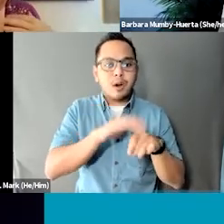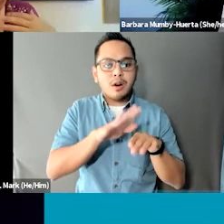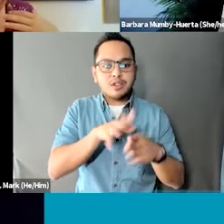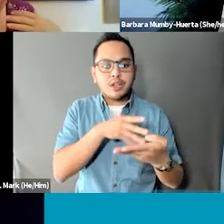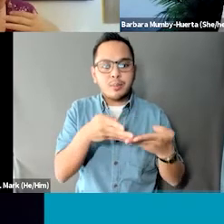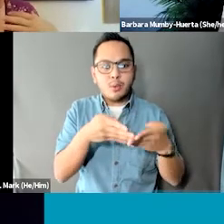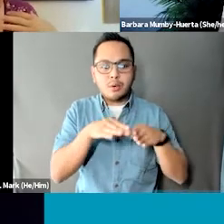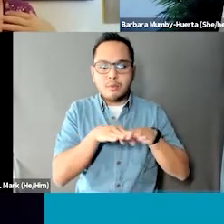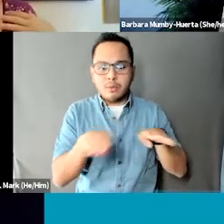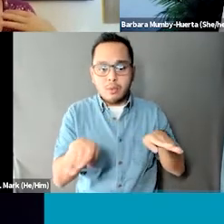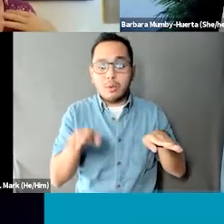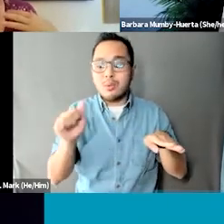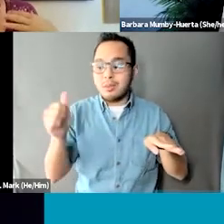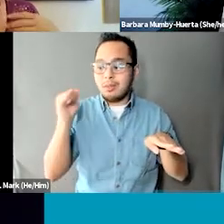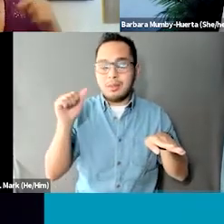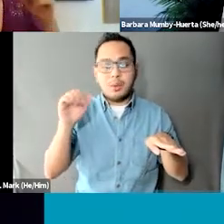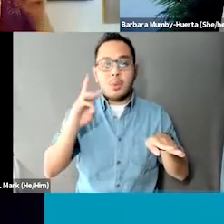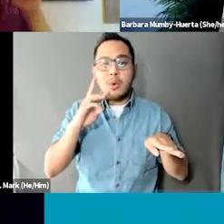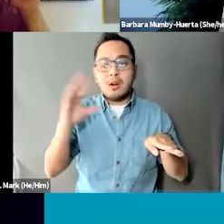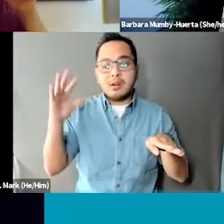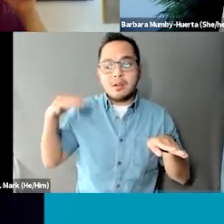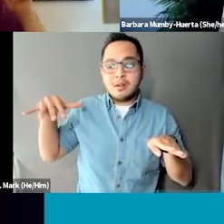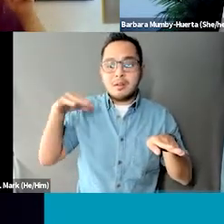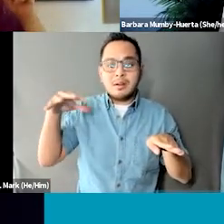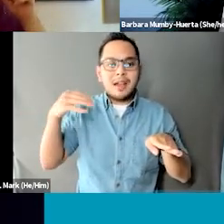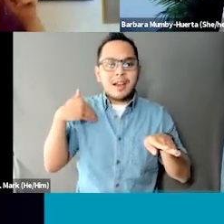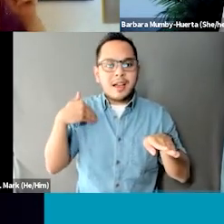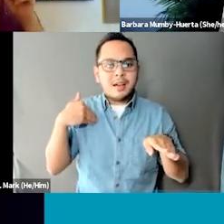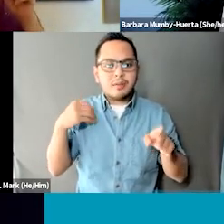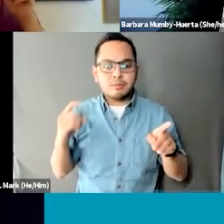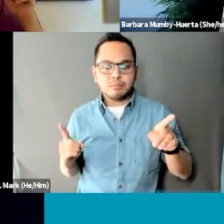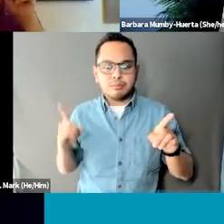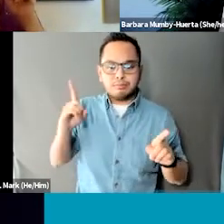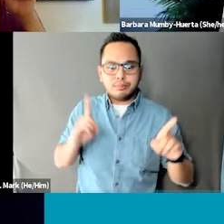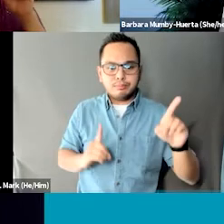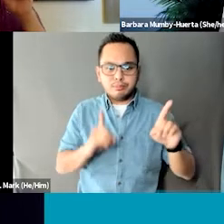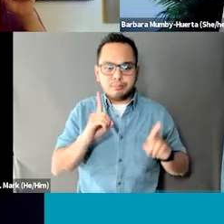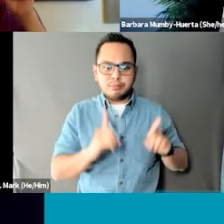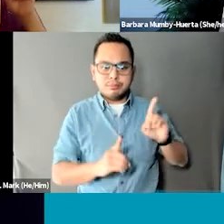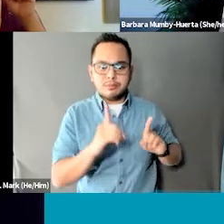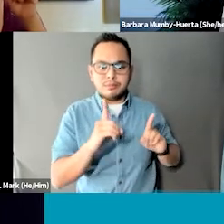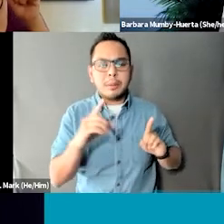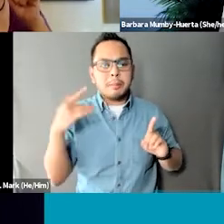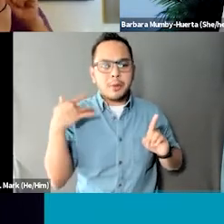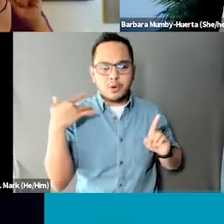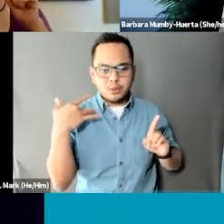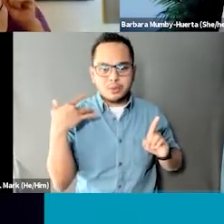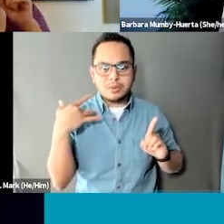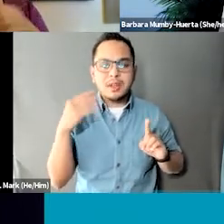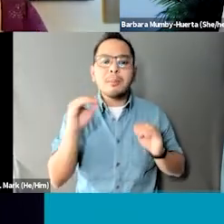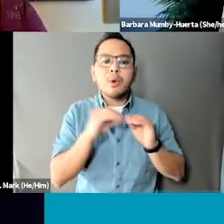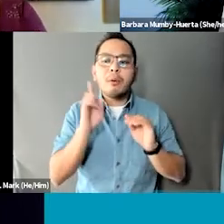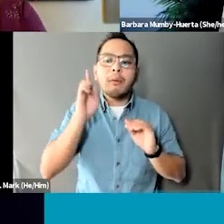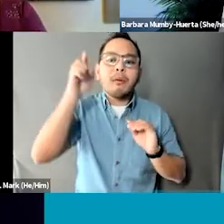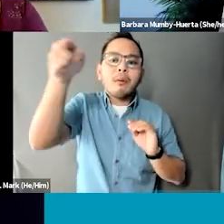a background of water behind it. And then there's these dress forms coming out of the back of her dress and off in the distance, like one she's